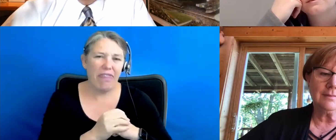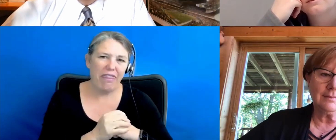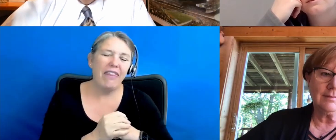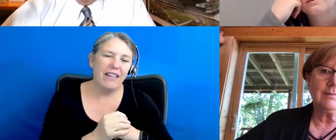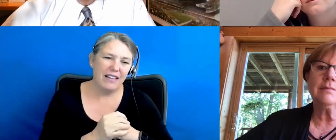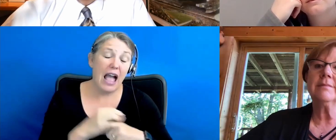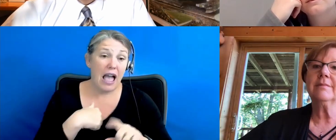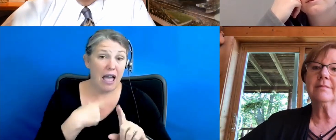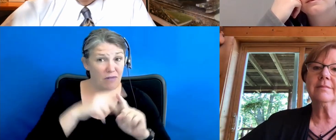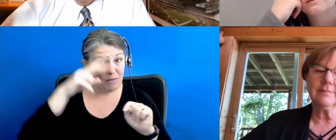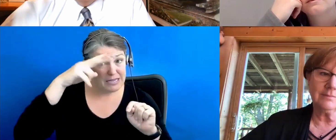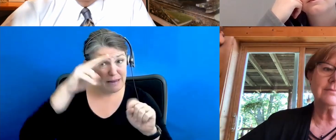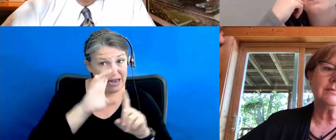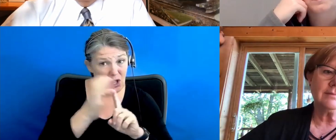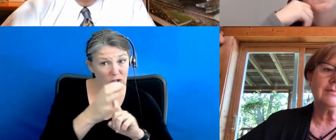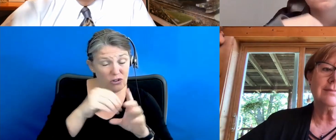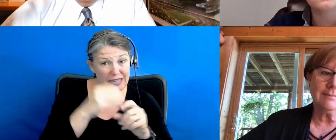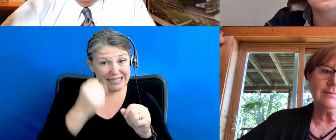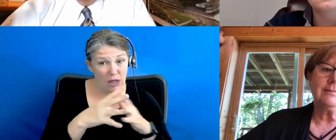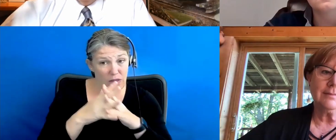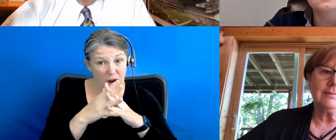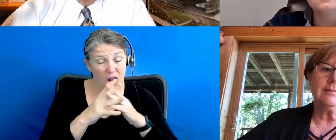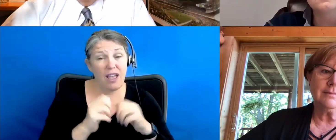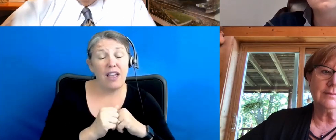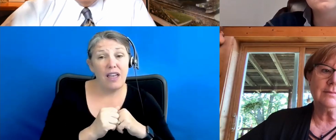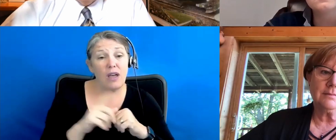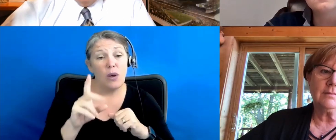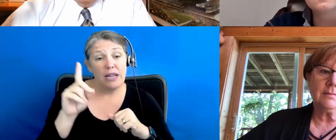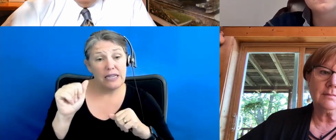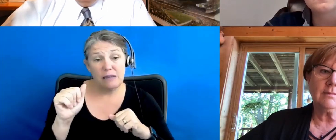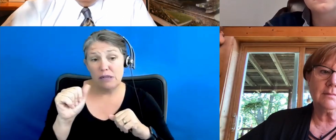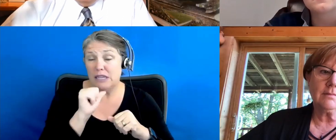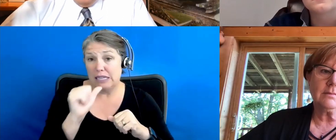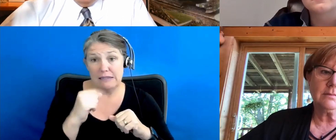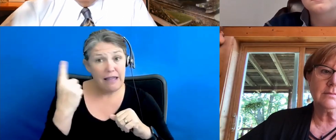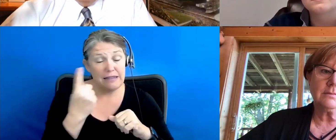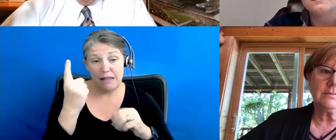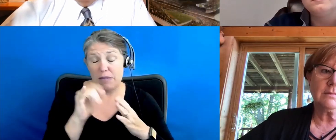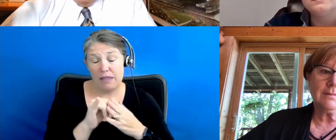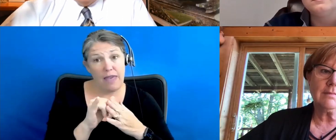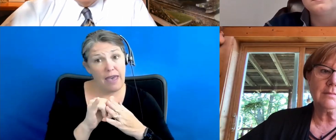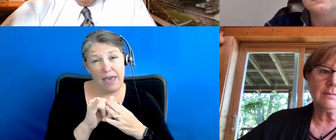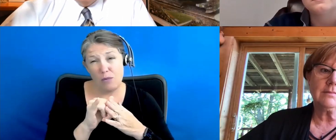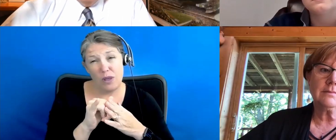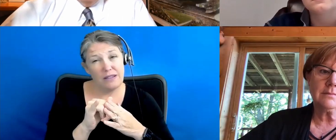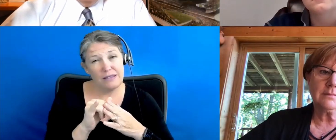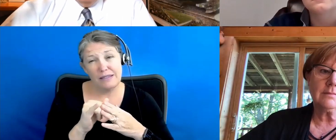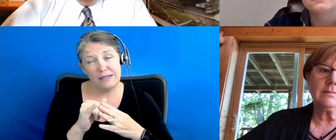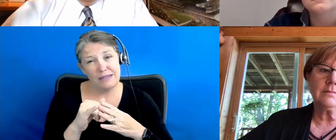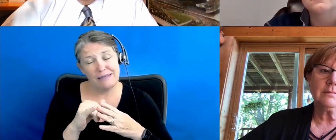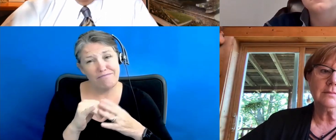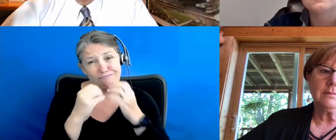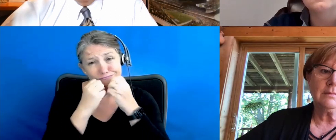I come from a Hispanic culture in South America where disability was not something that was embraced. It's not